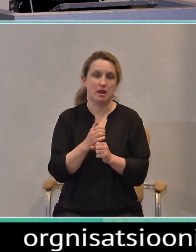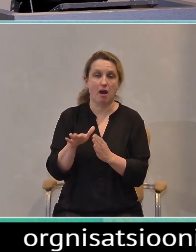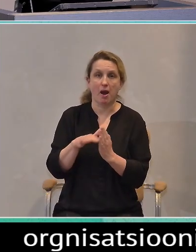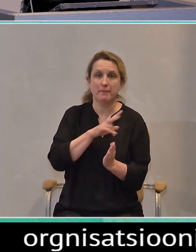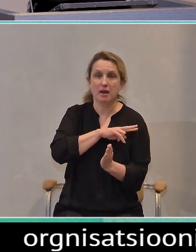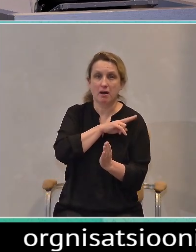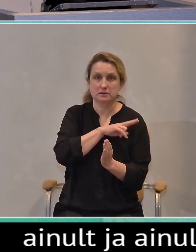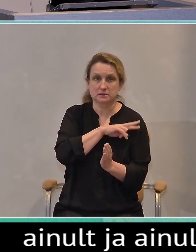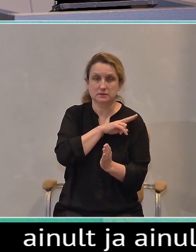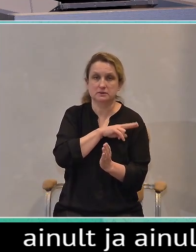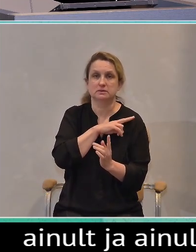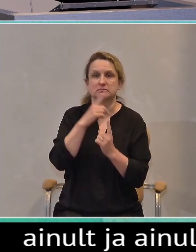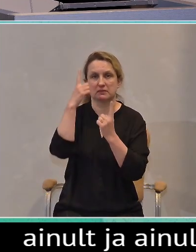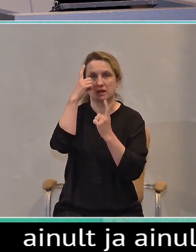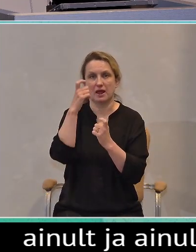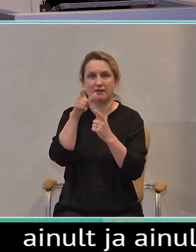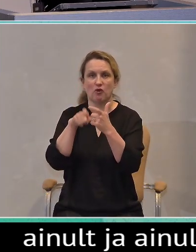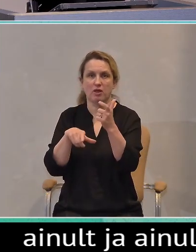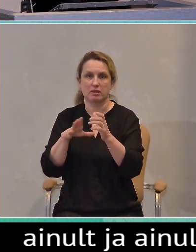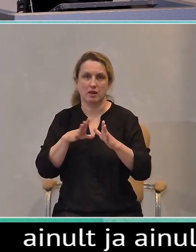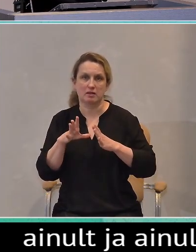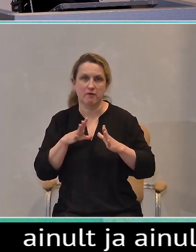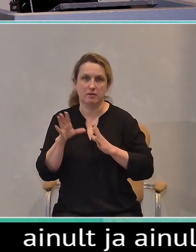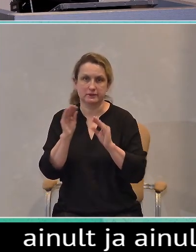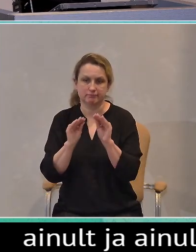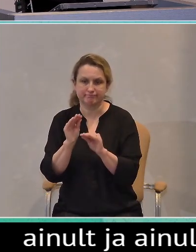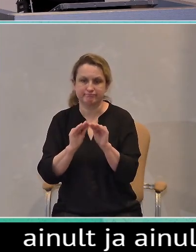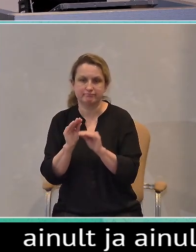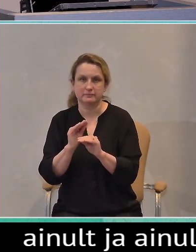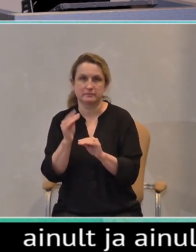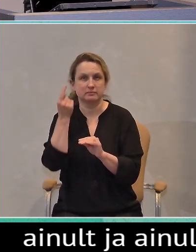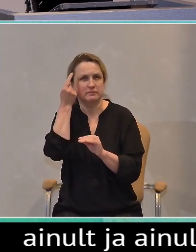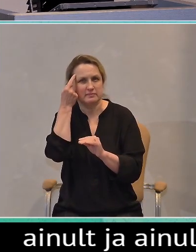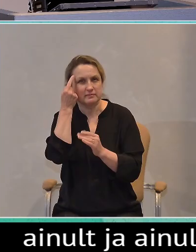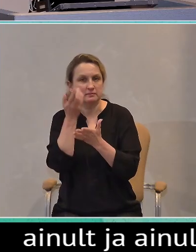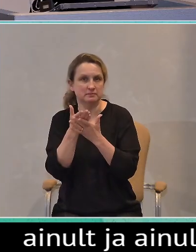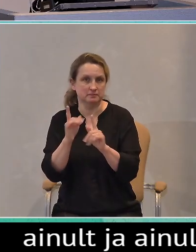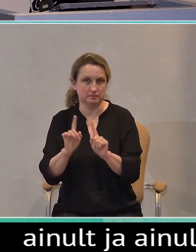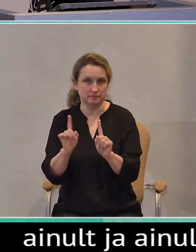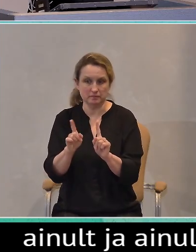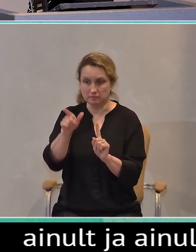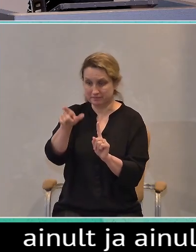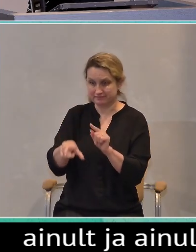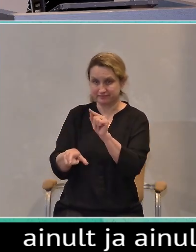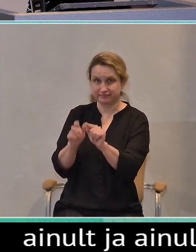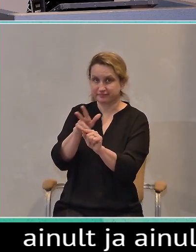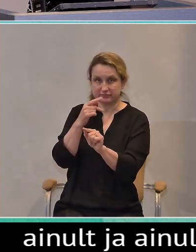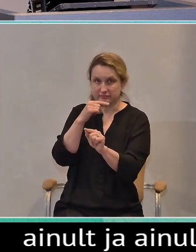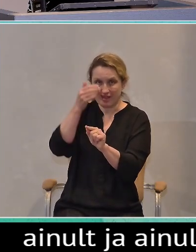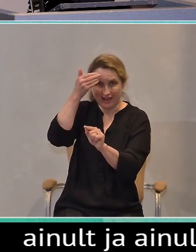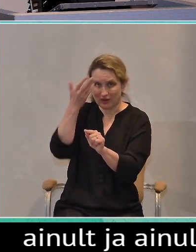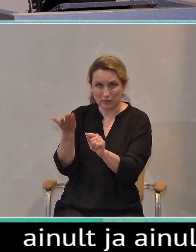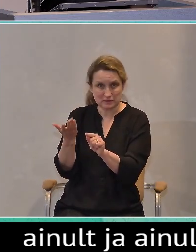can create roughly 50 per year, and treating physicians have been instrumental in preparing